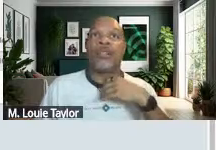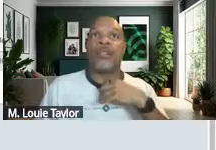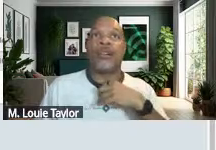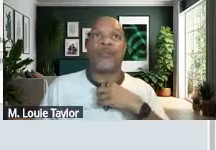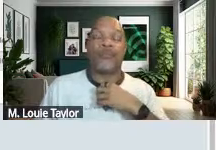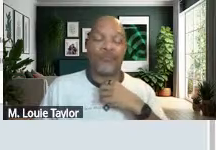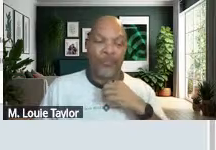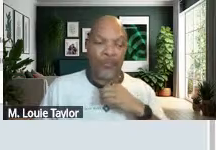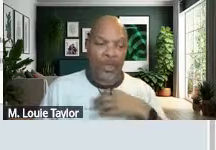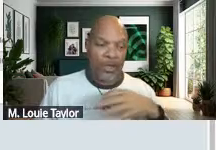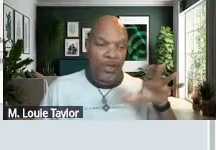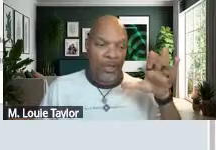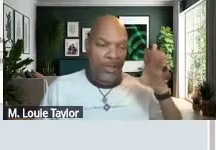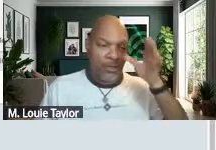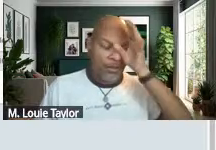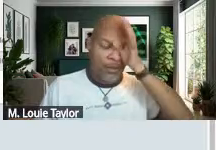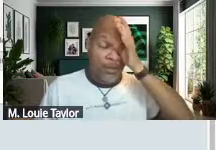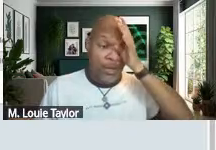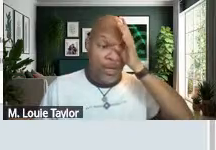doing